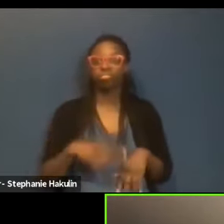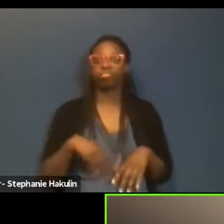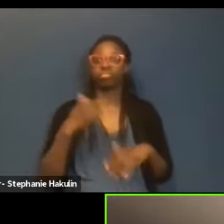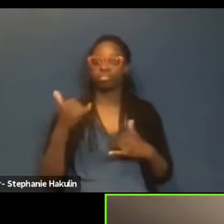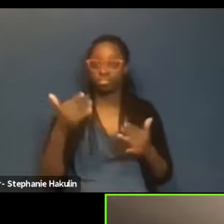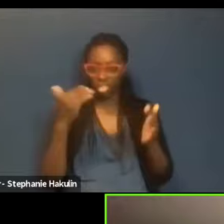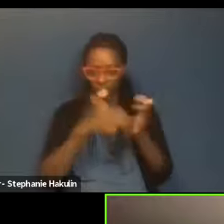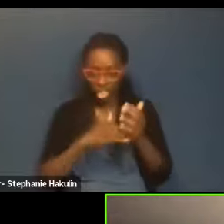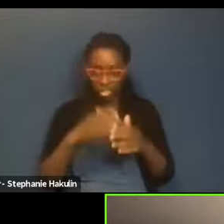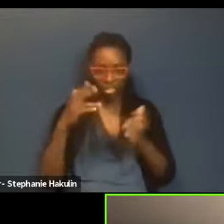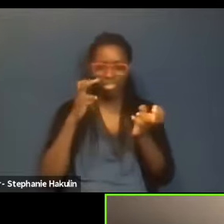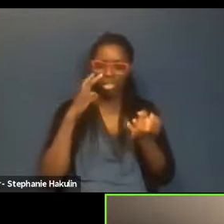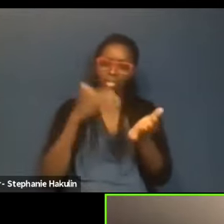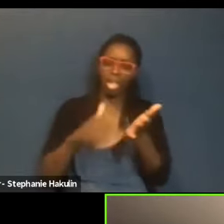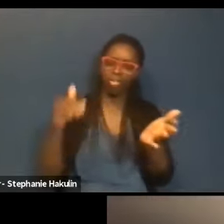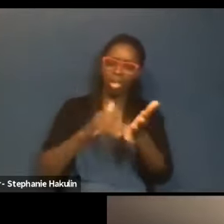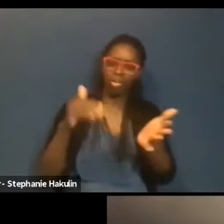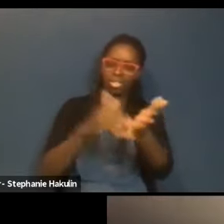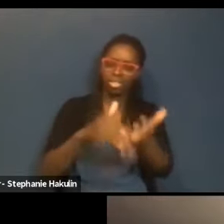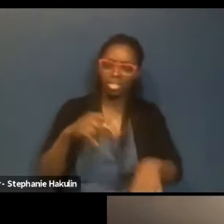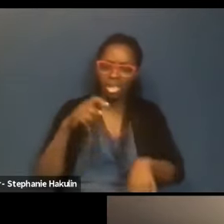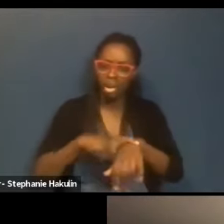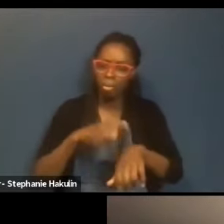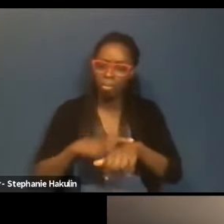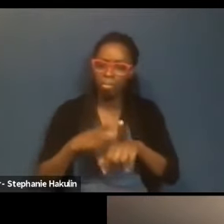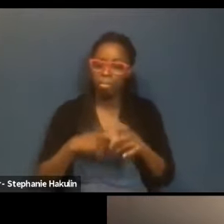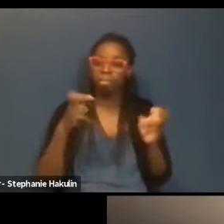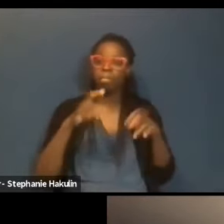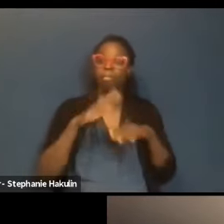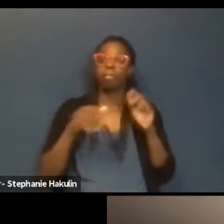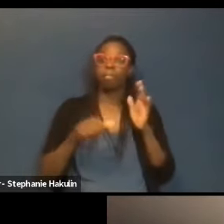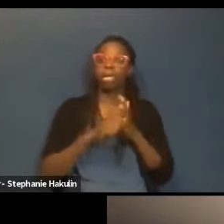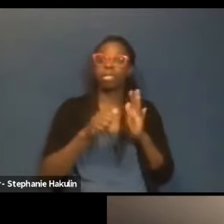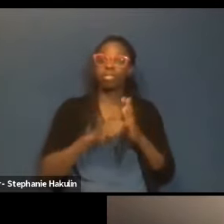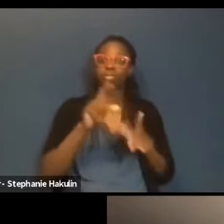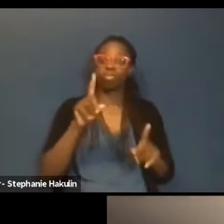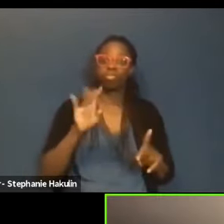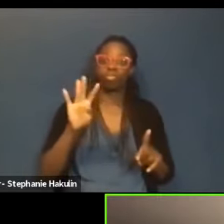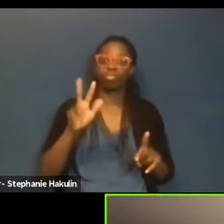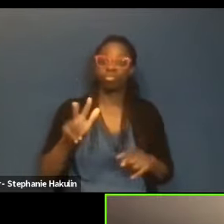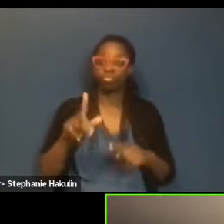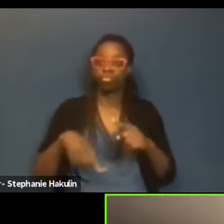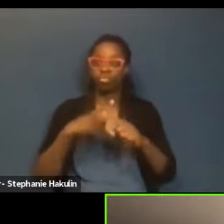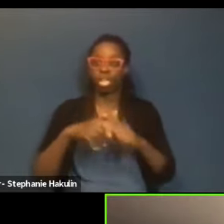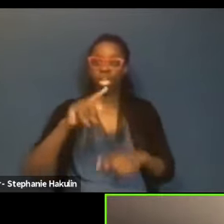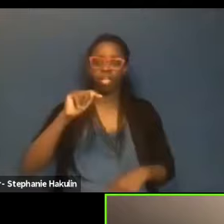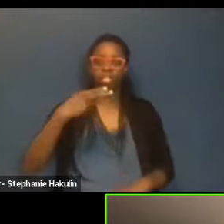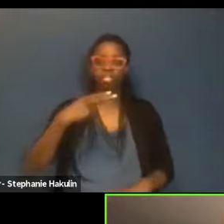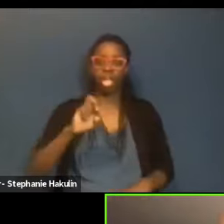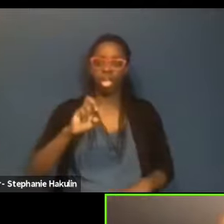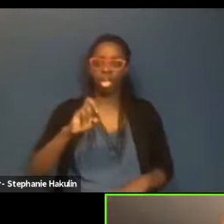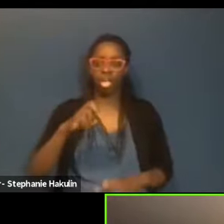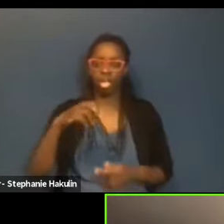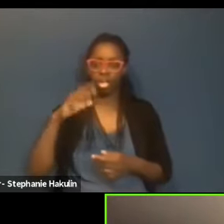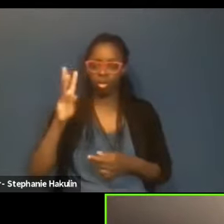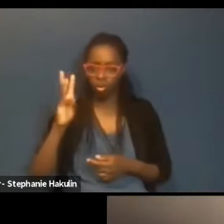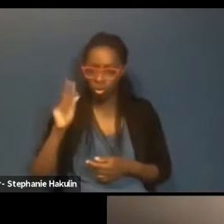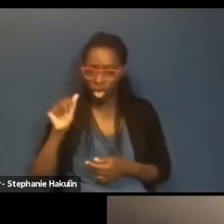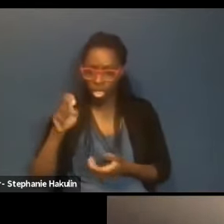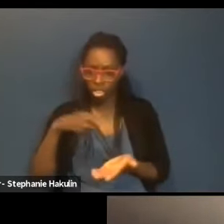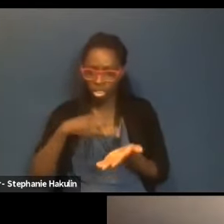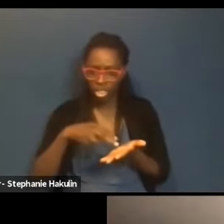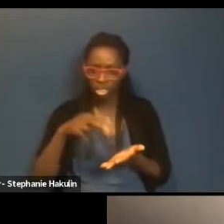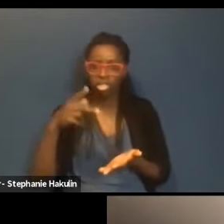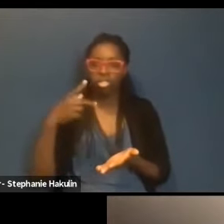page 143 of The Water Dancer. What I could sure use now is an example of love from something other